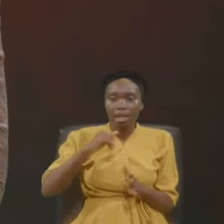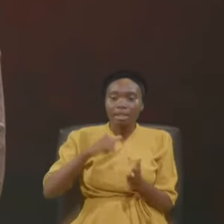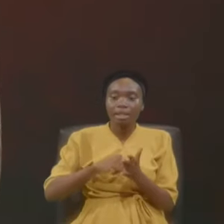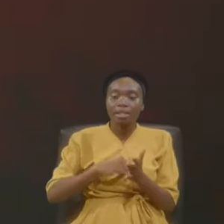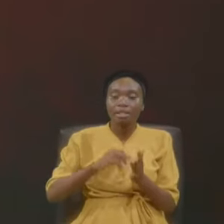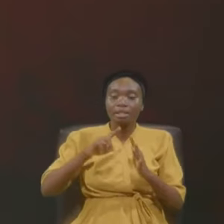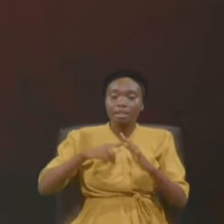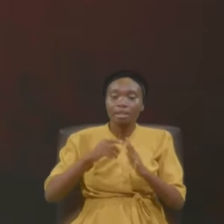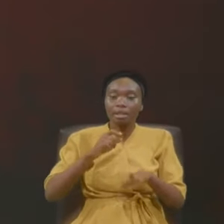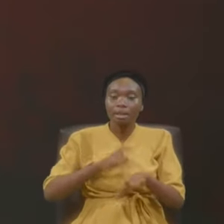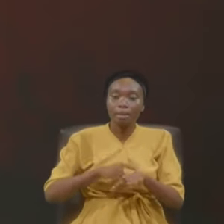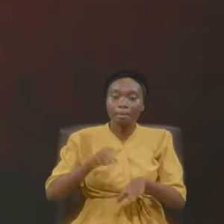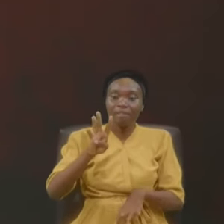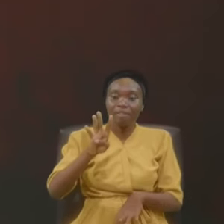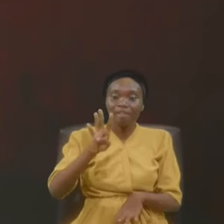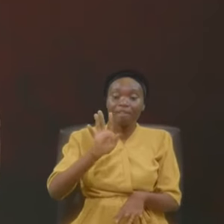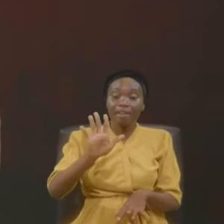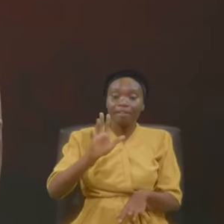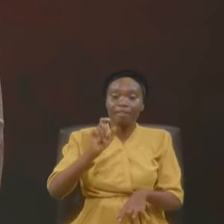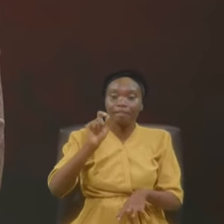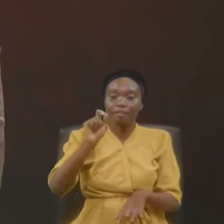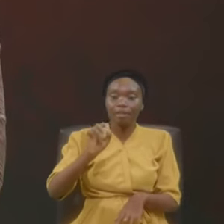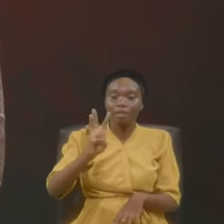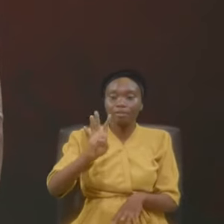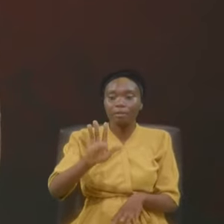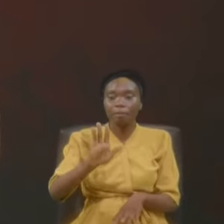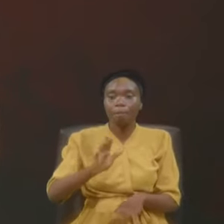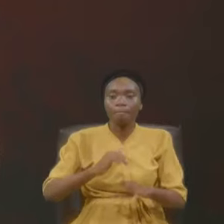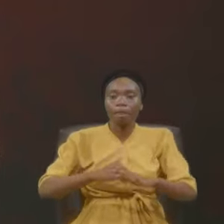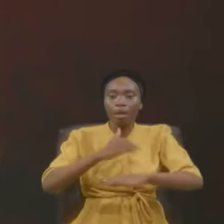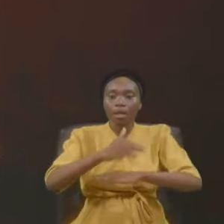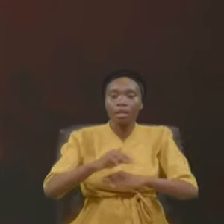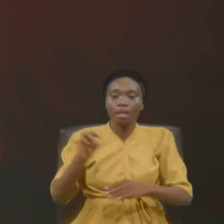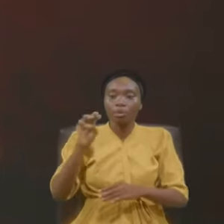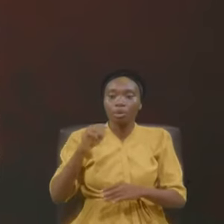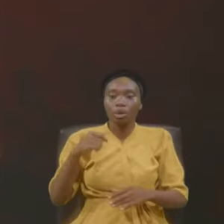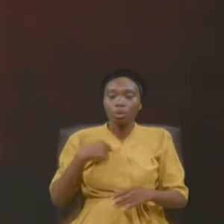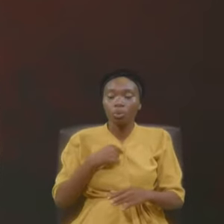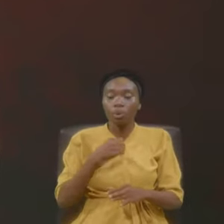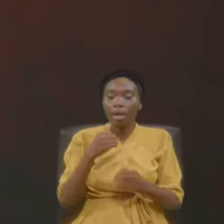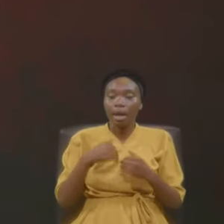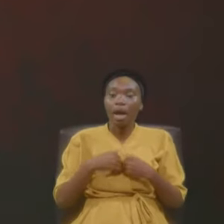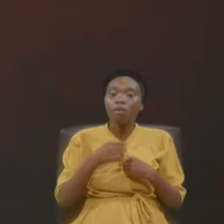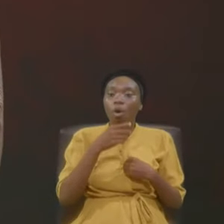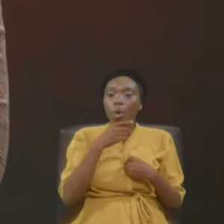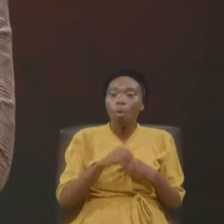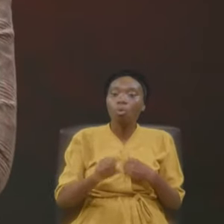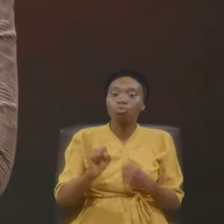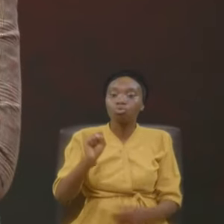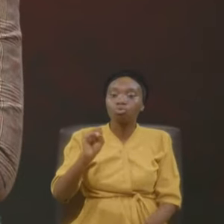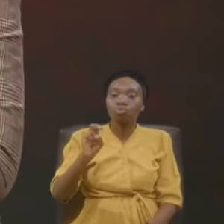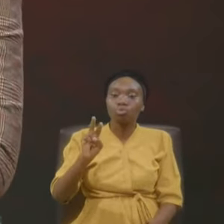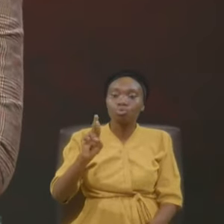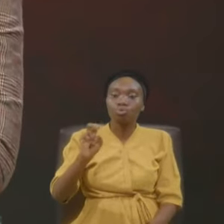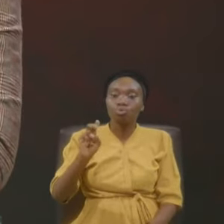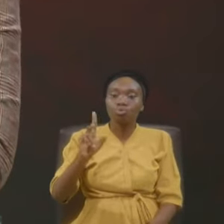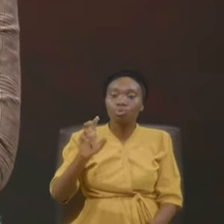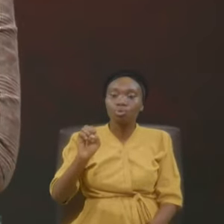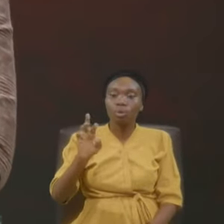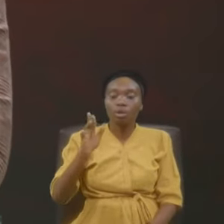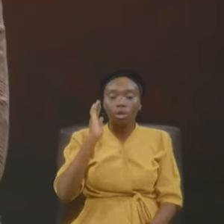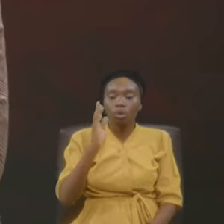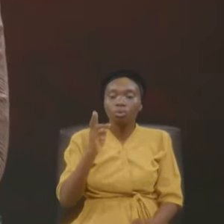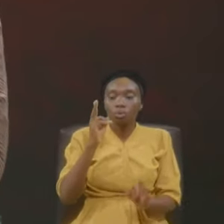by 5:45. So next week, Monday, we have Old Surulere District will be joining Bagada, Ketu,